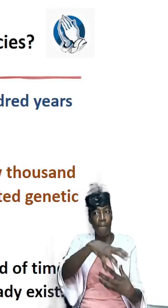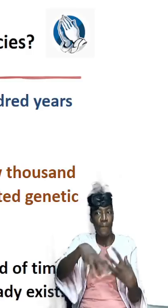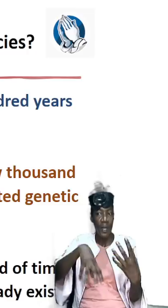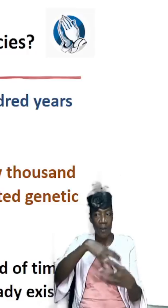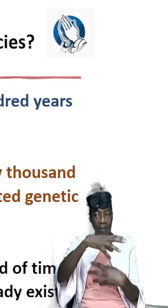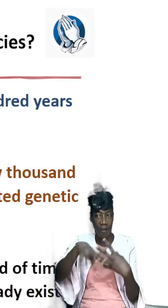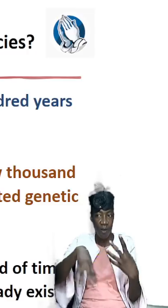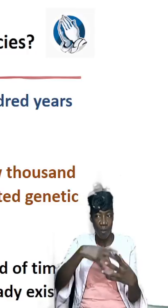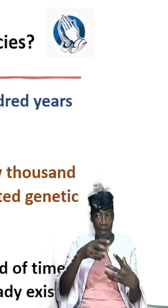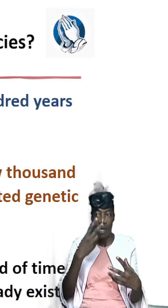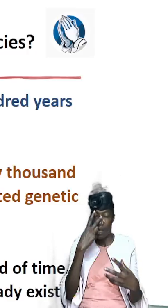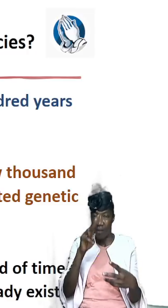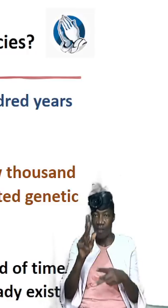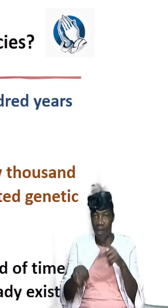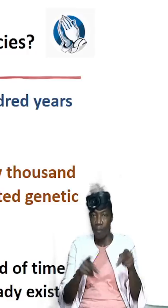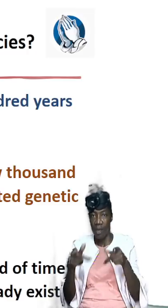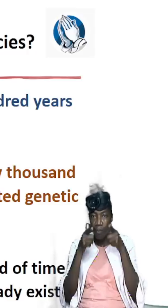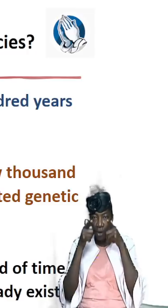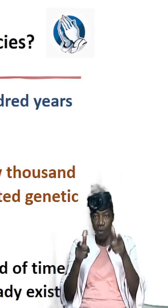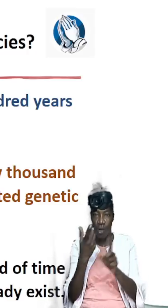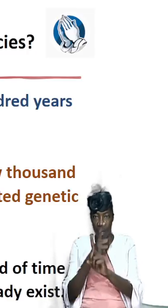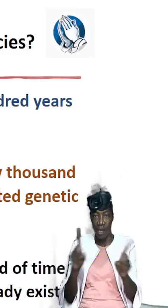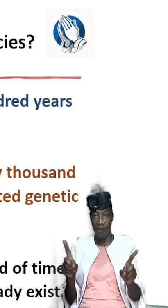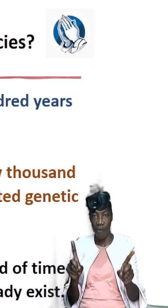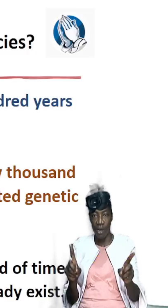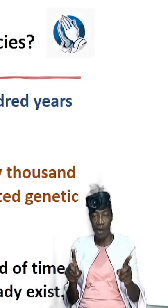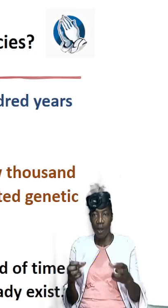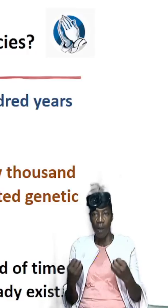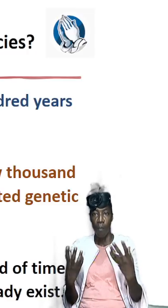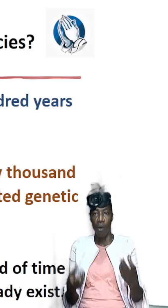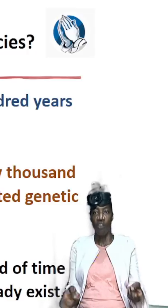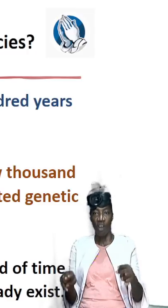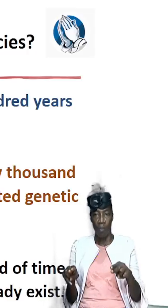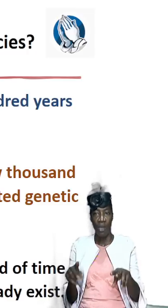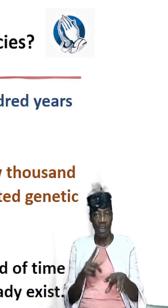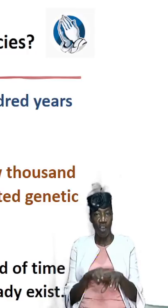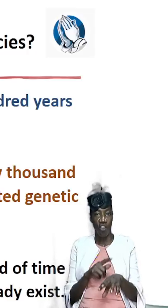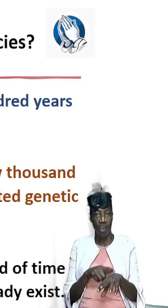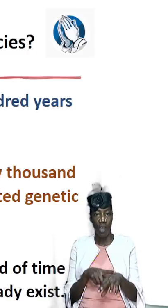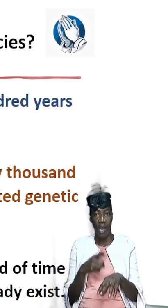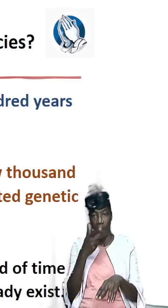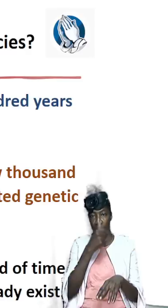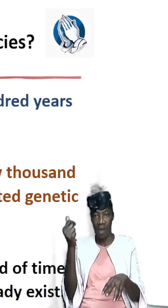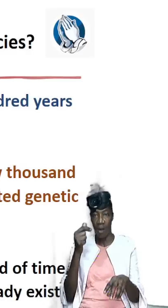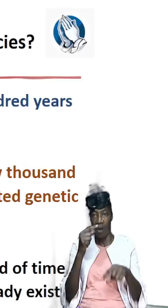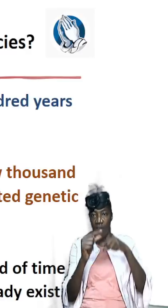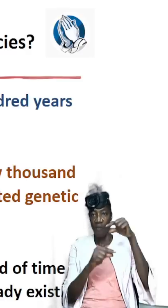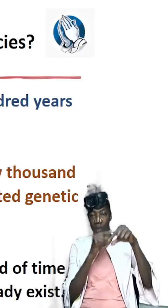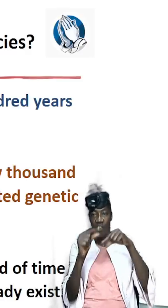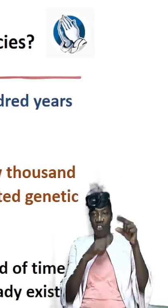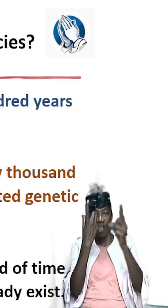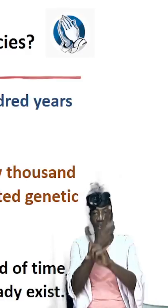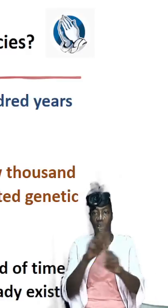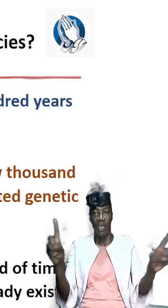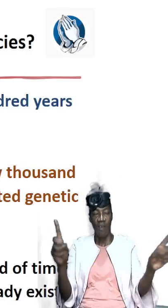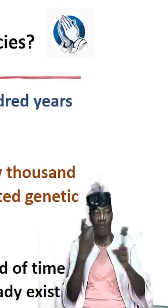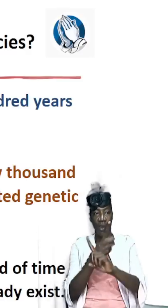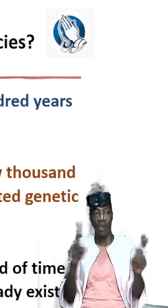looking different. So much can happen in a short period of time because the genetic